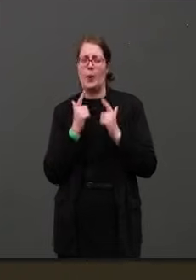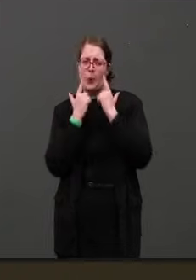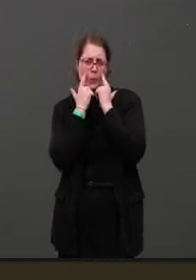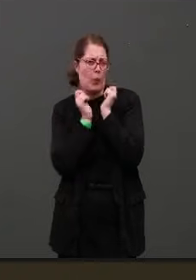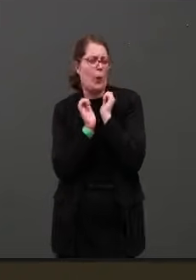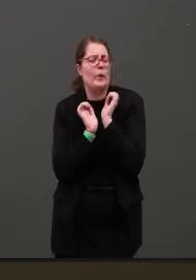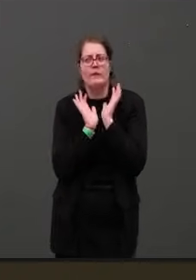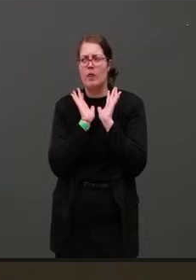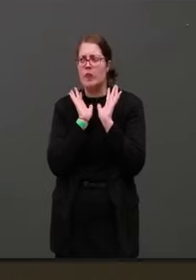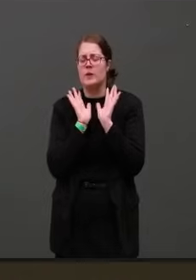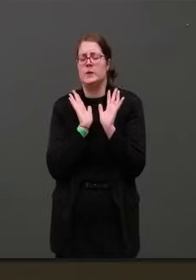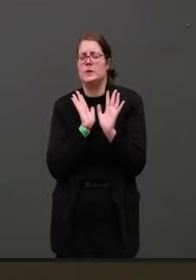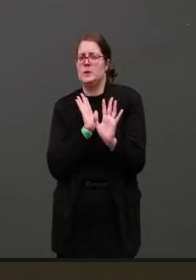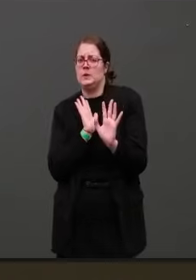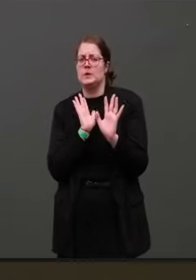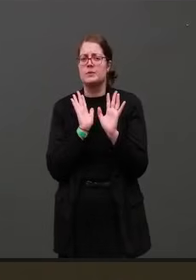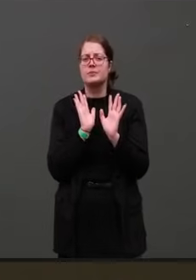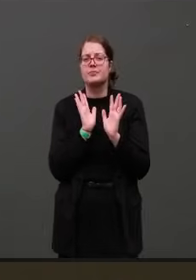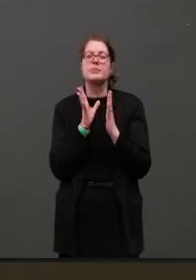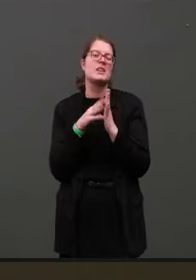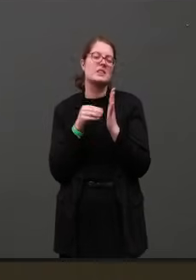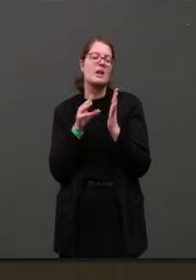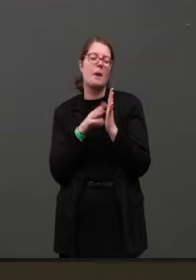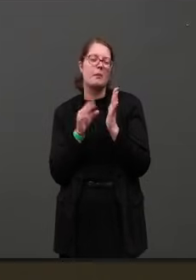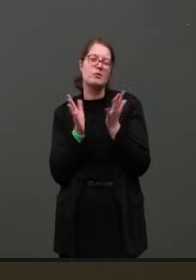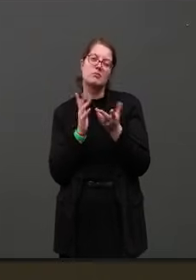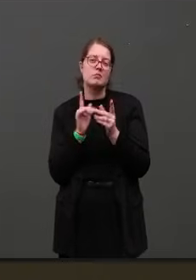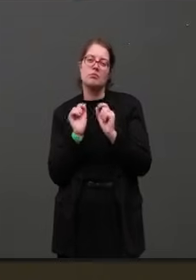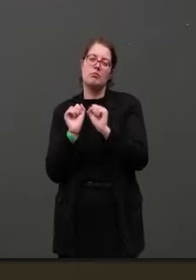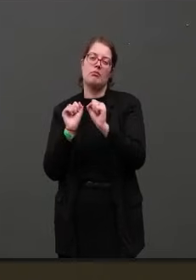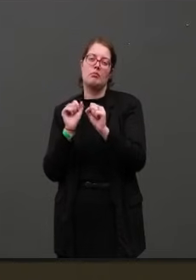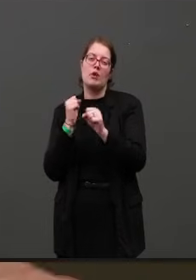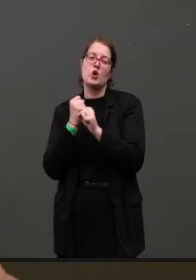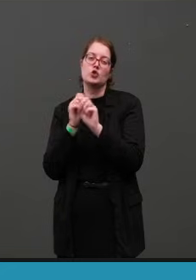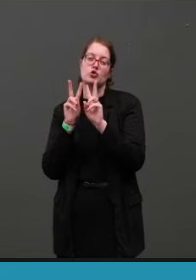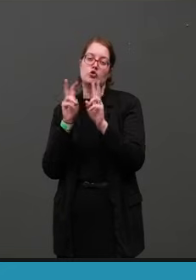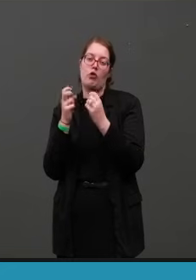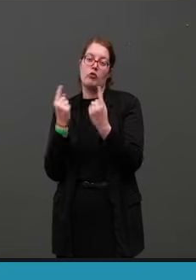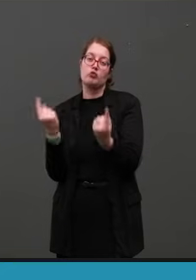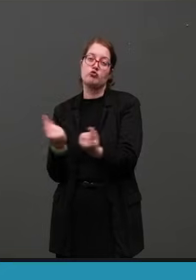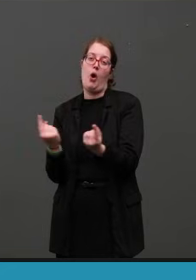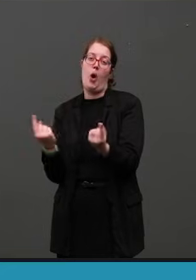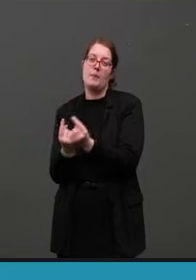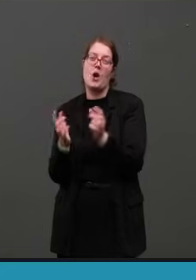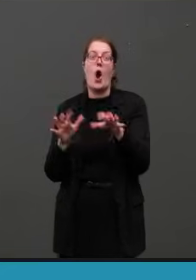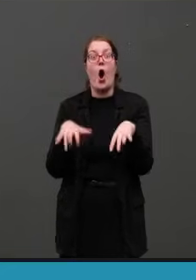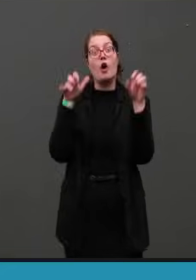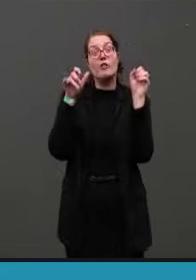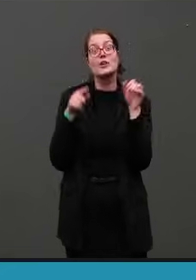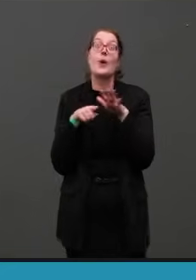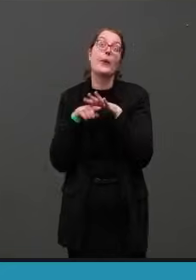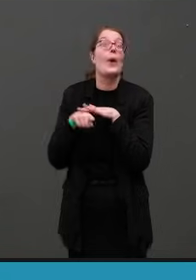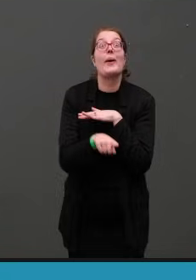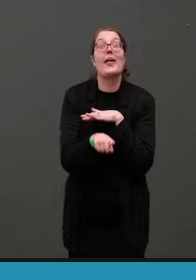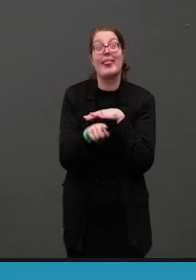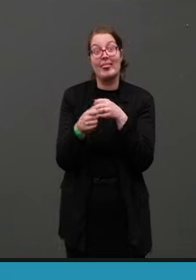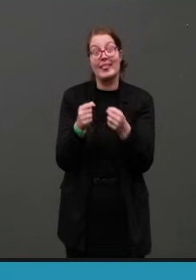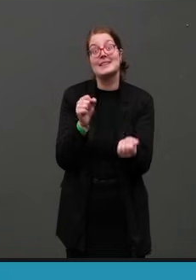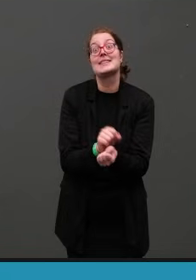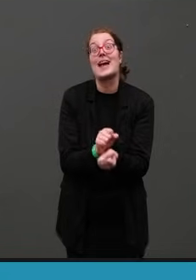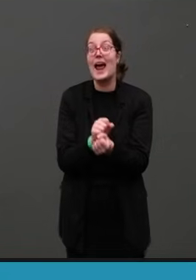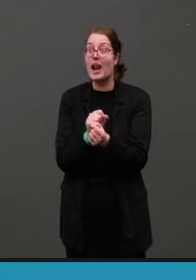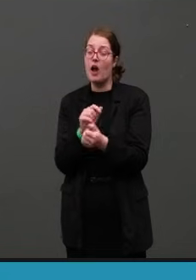Some examples are obvious and they're tied to genre tropes. Horror, don't go in the cellar. Crime, just call the police for heaven's